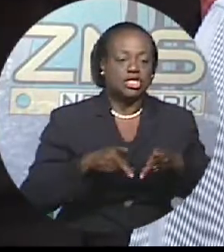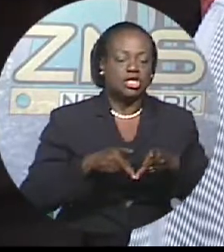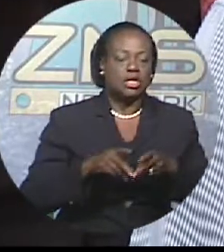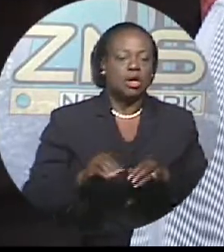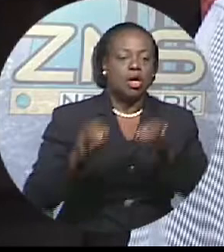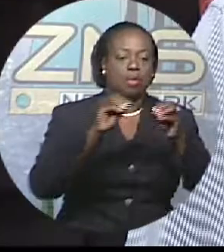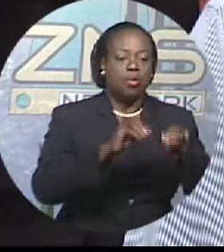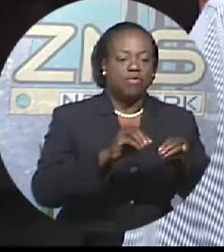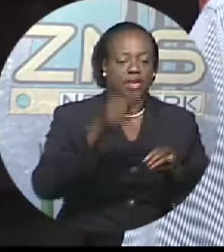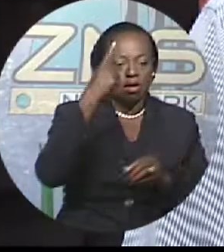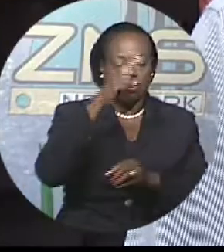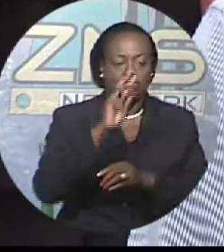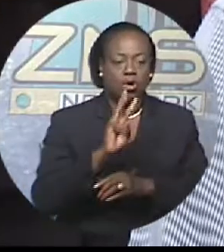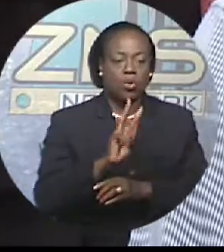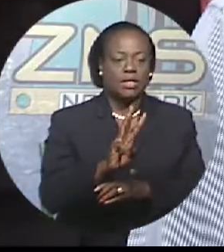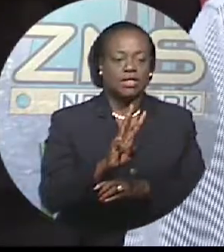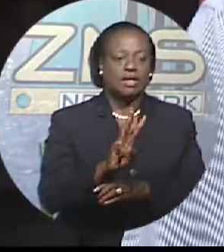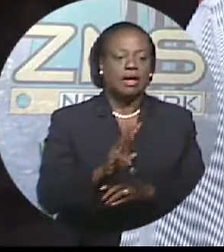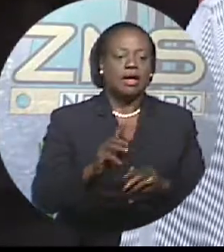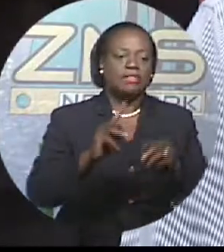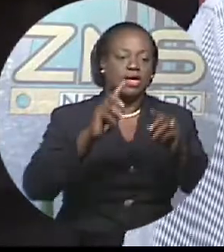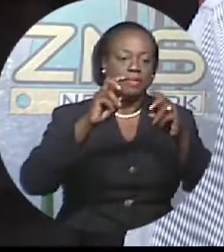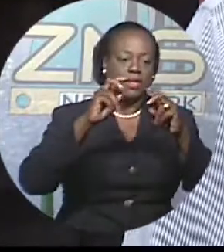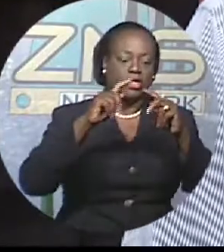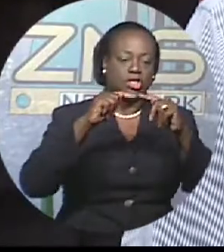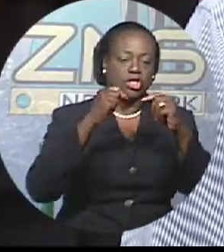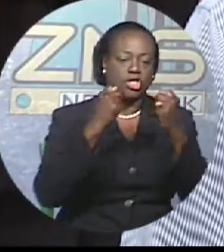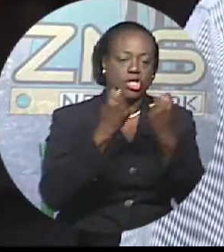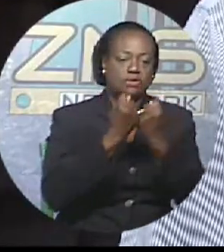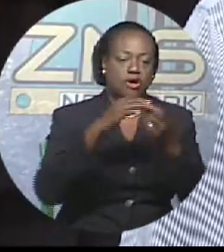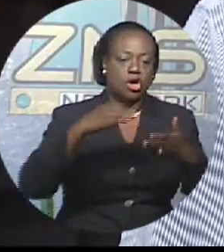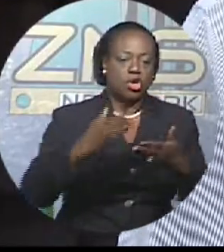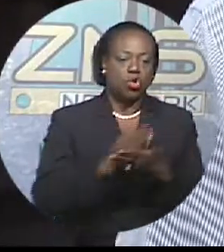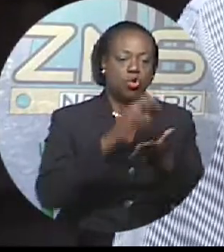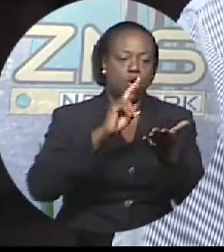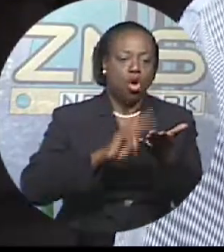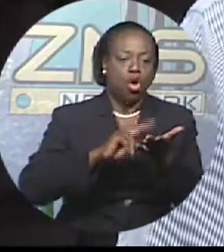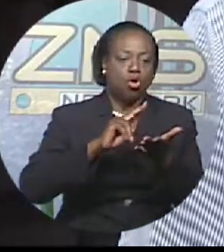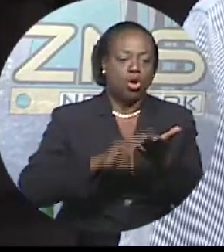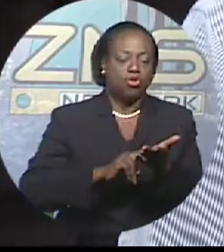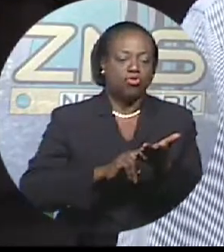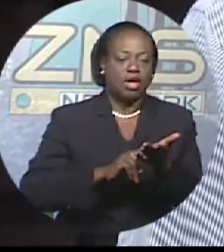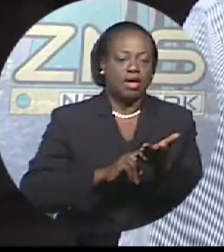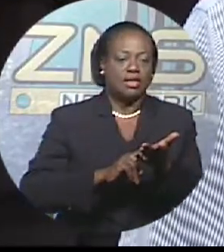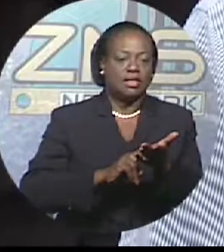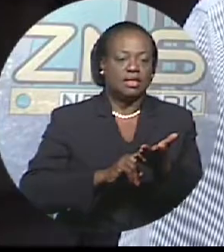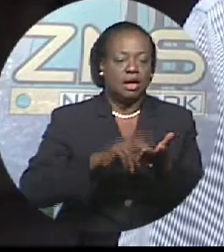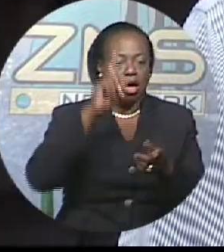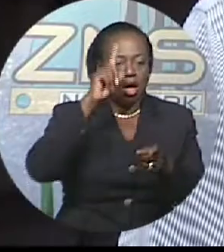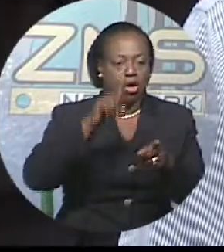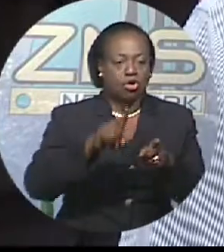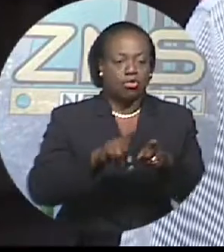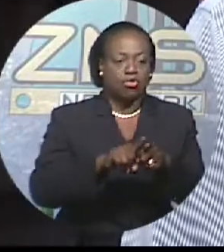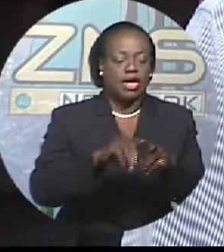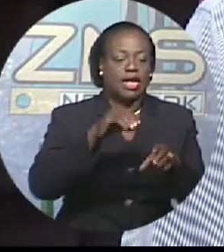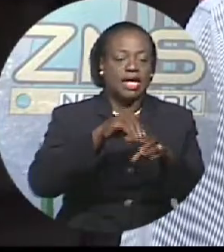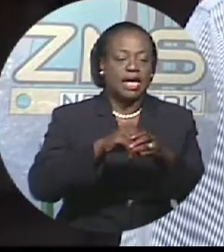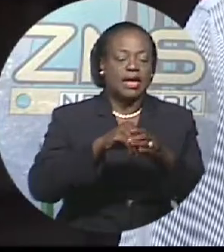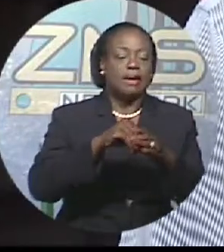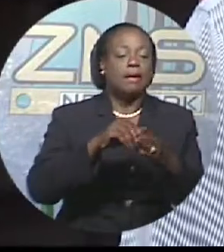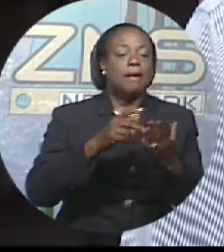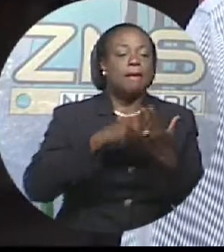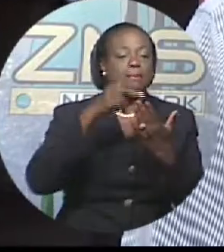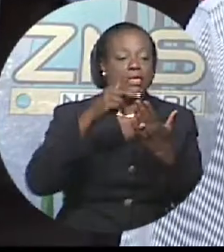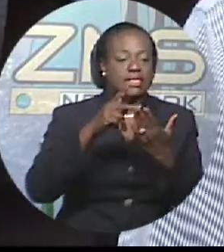terms of our new contract are basically agreed in the principle, we have agreed to most